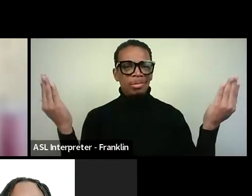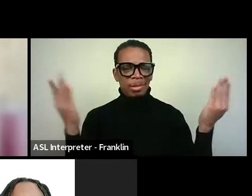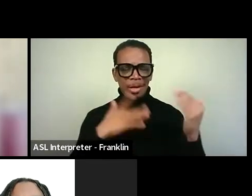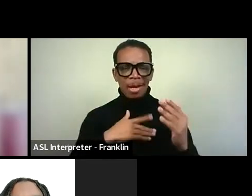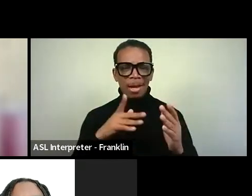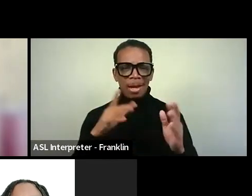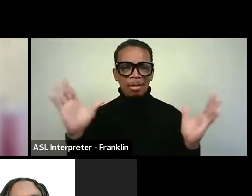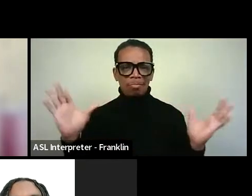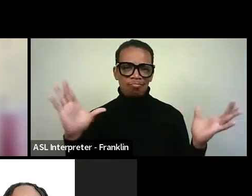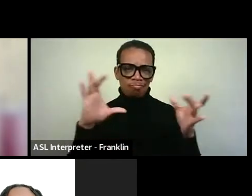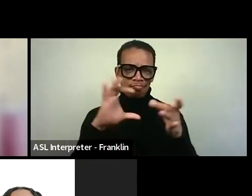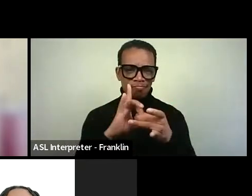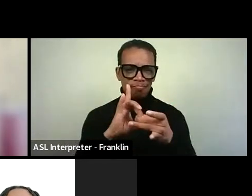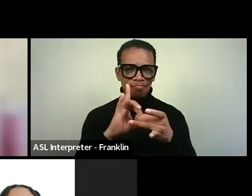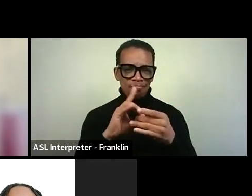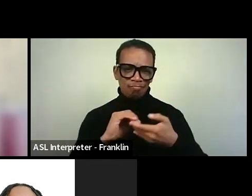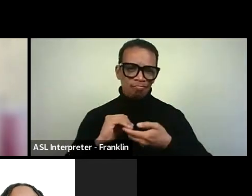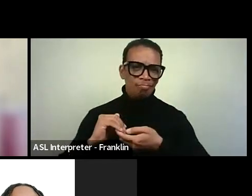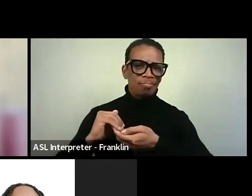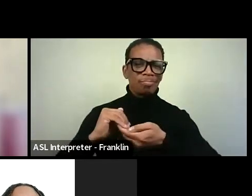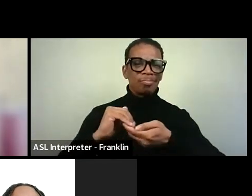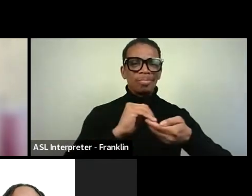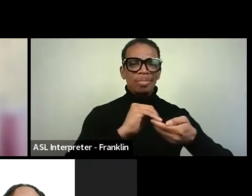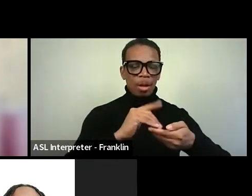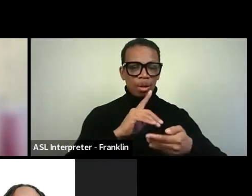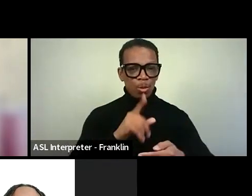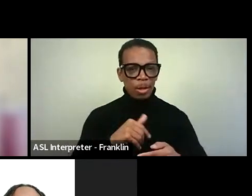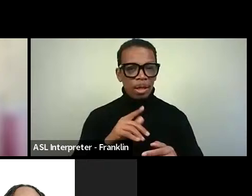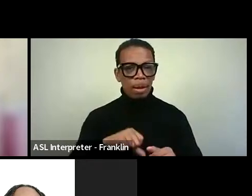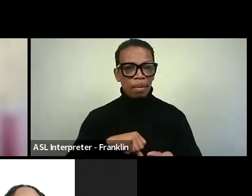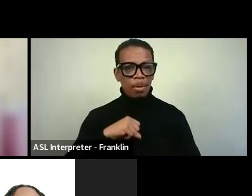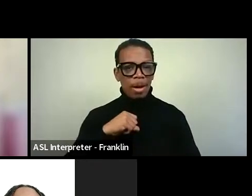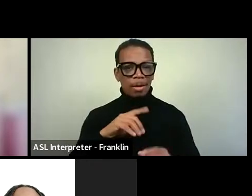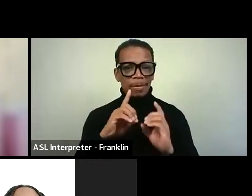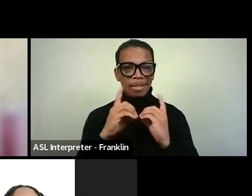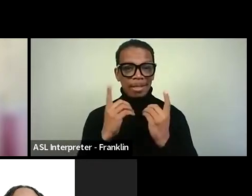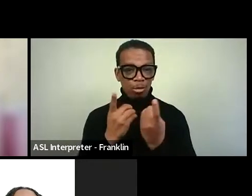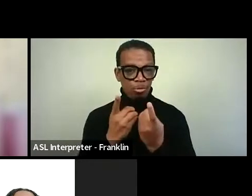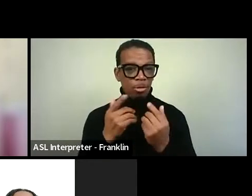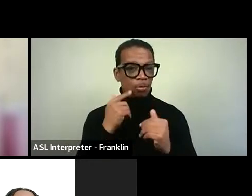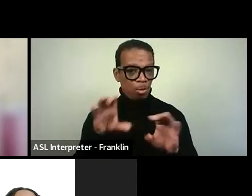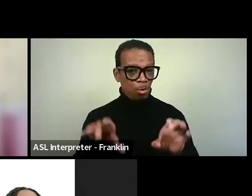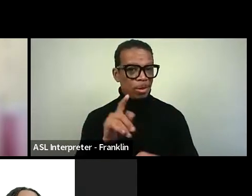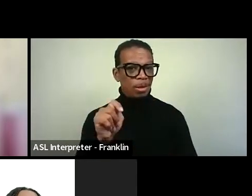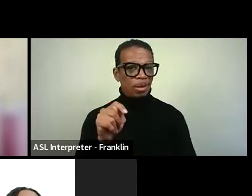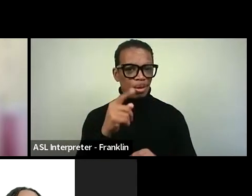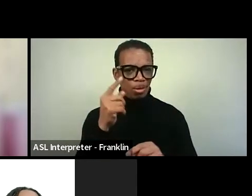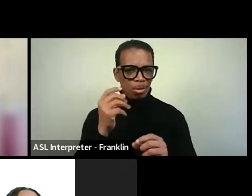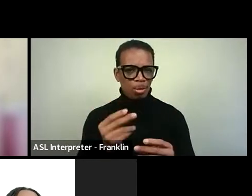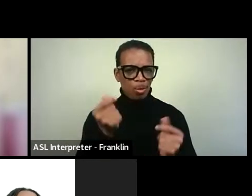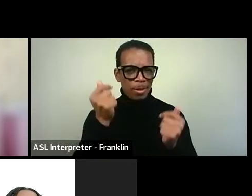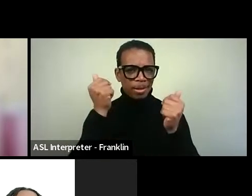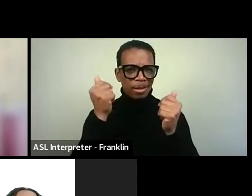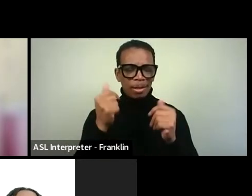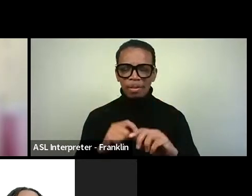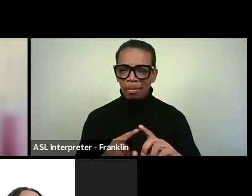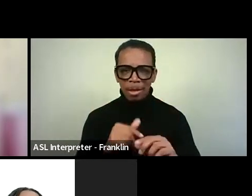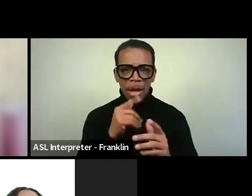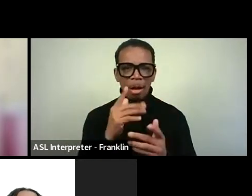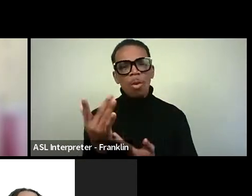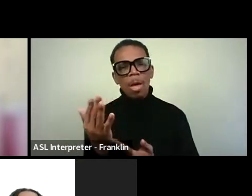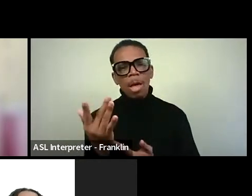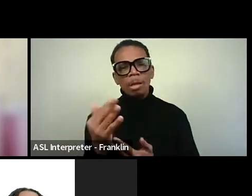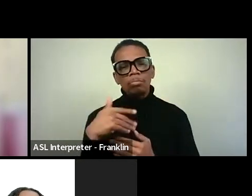really unites us together. And so I was very proud of the district for doing that and doing it right away, not